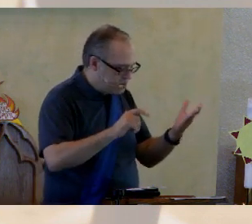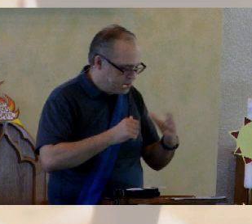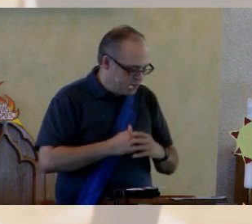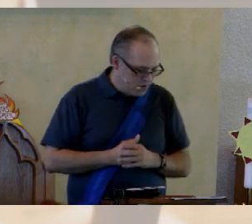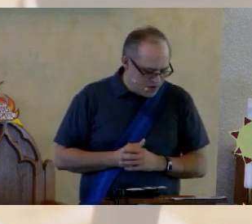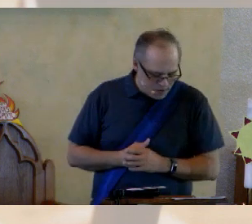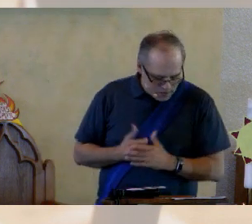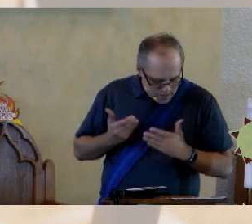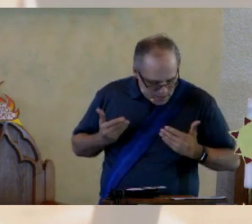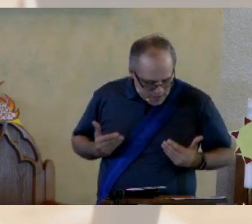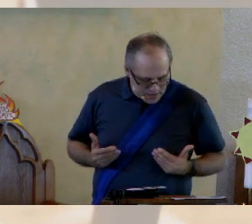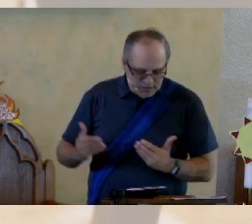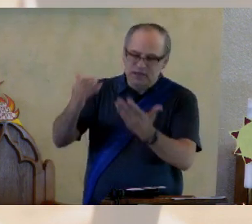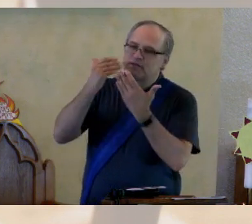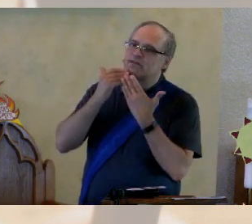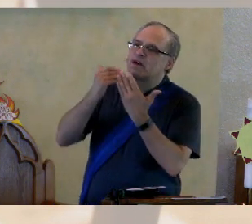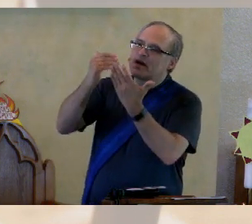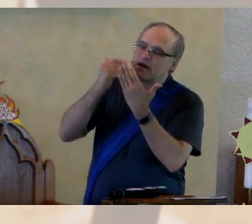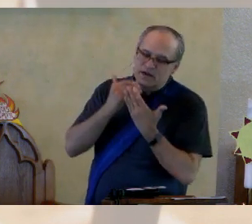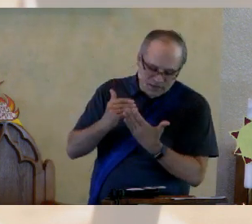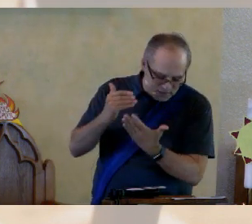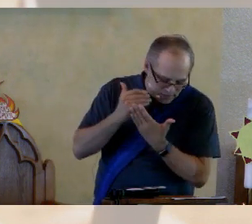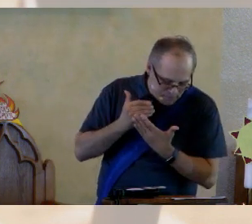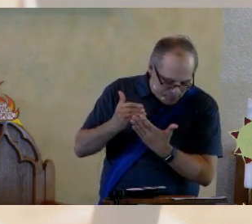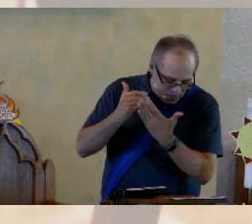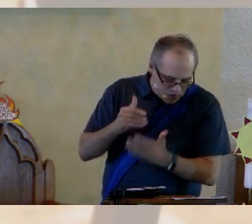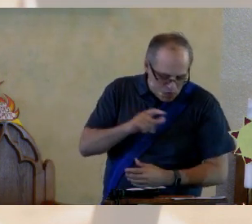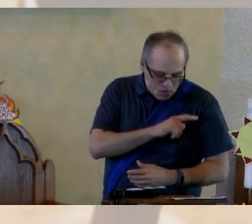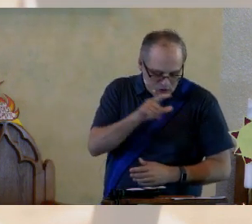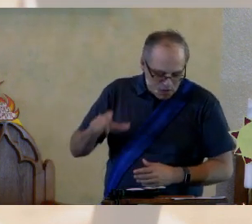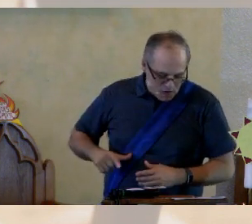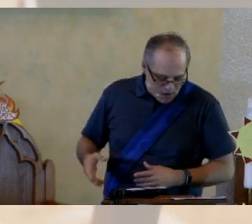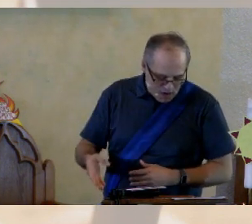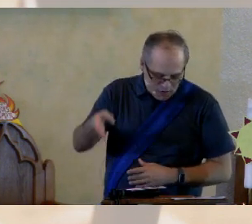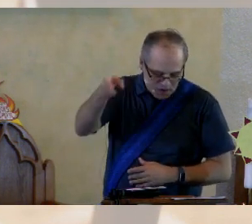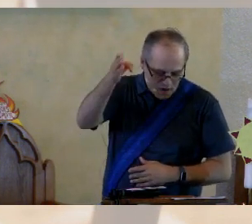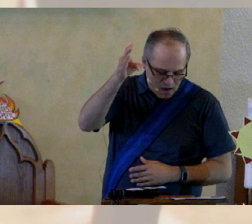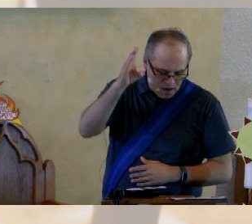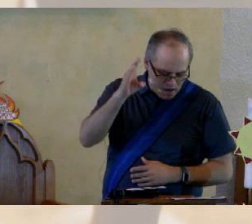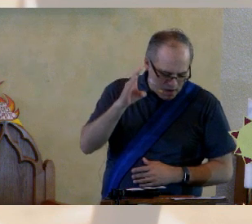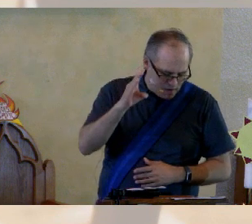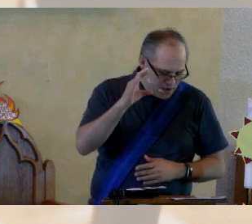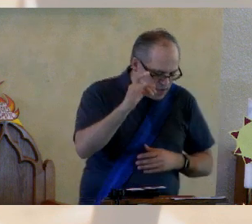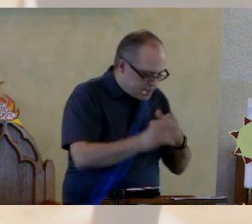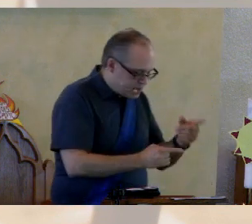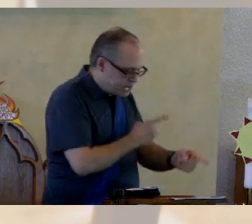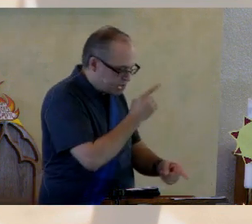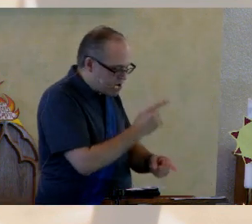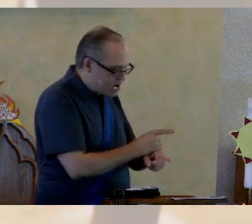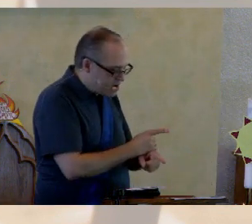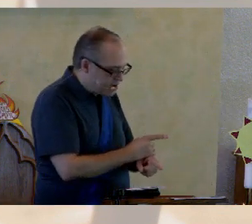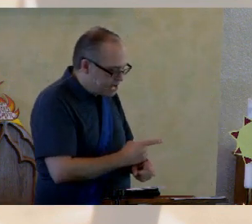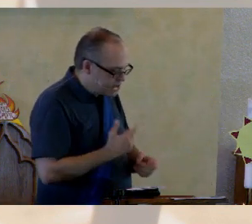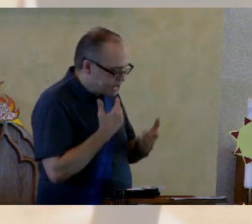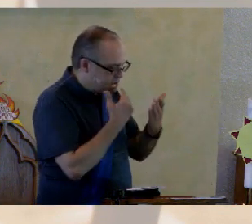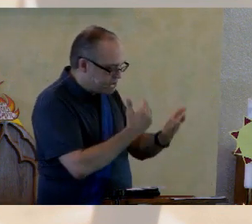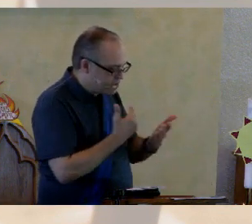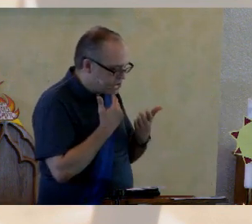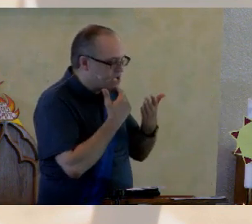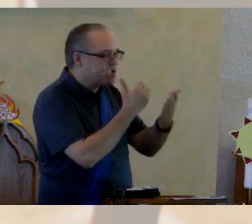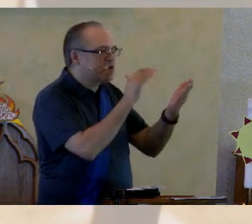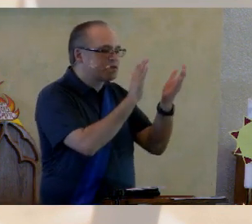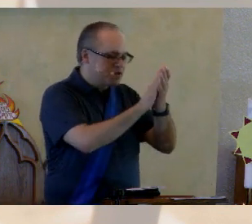Lord. Let us give thanks to the Lord our God. It is right to give